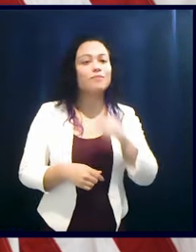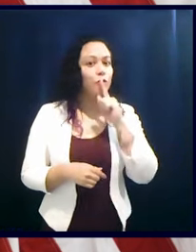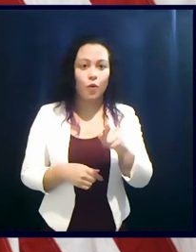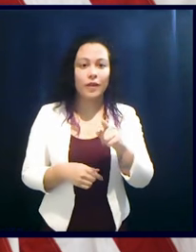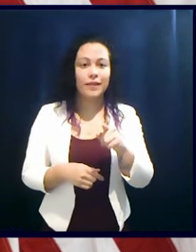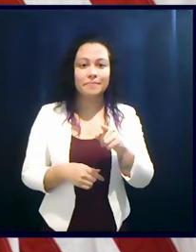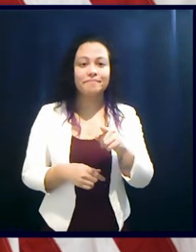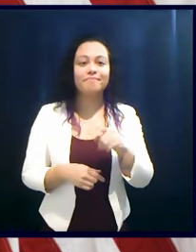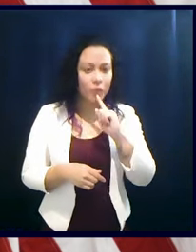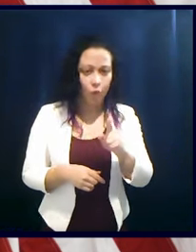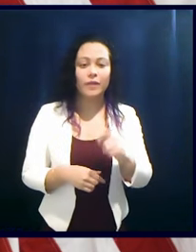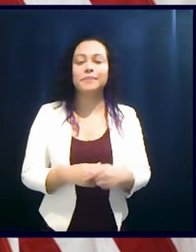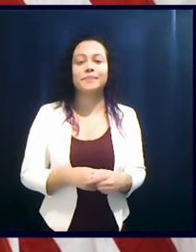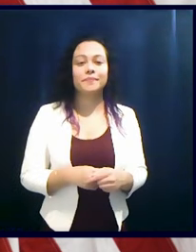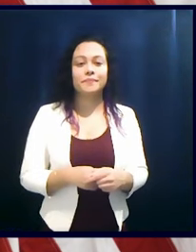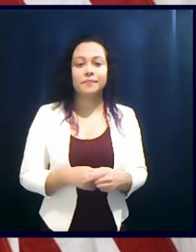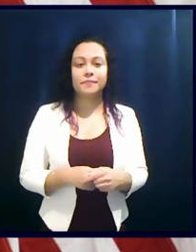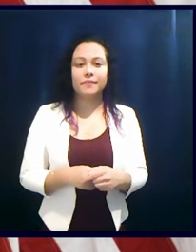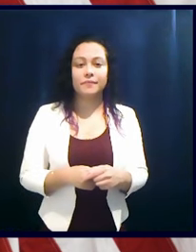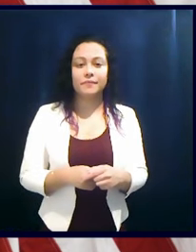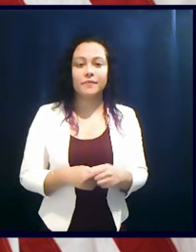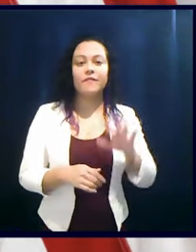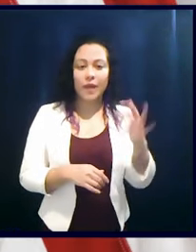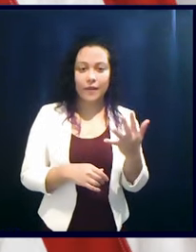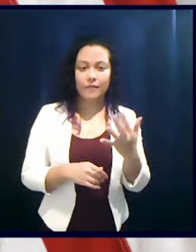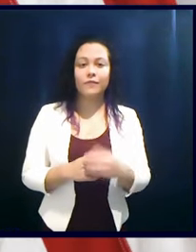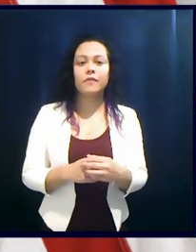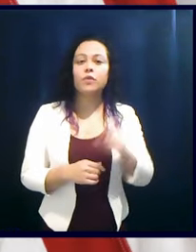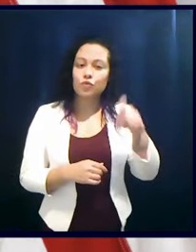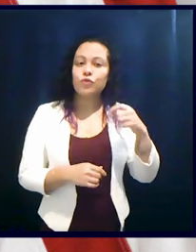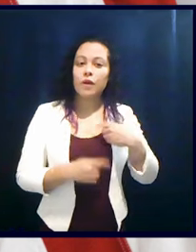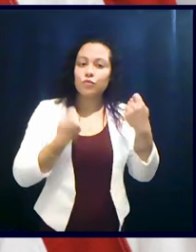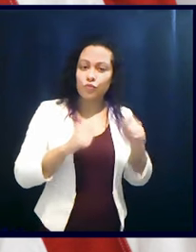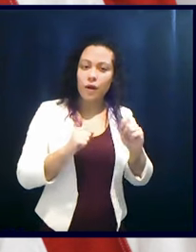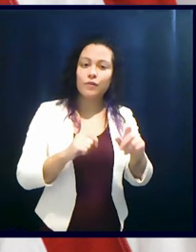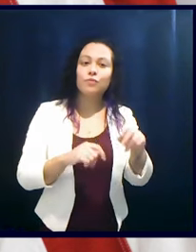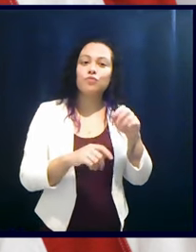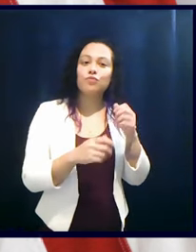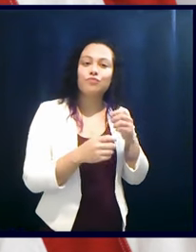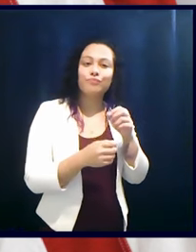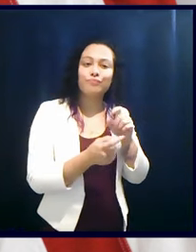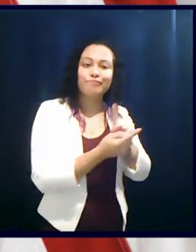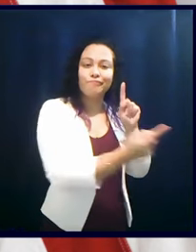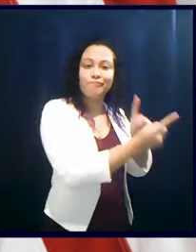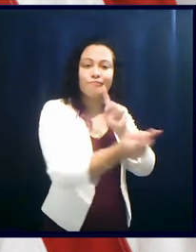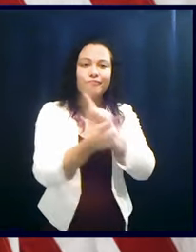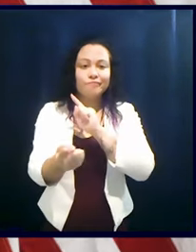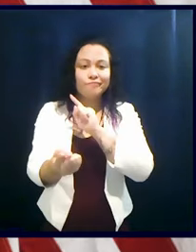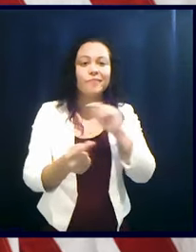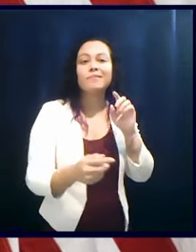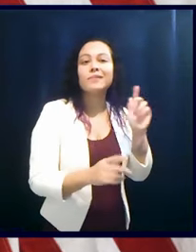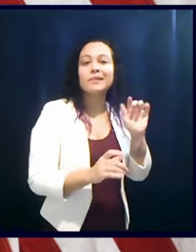Totally, dude. Totally. 5. Should I try to remain 6 feet away from people at all